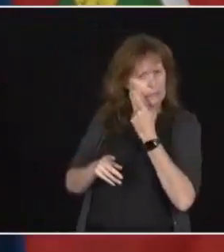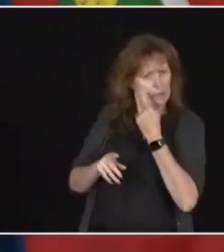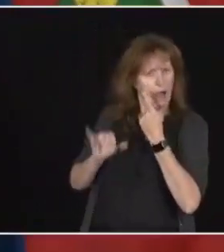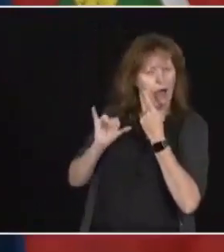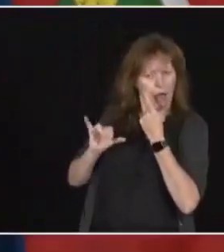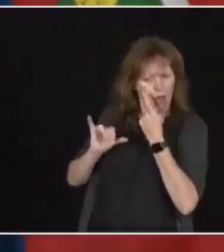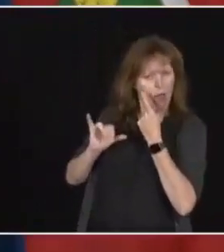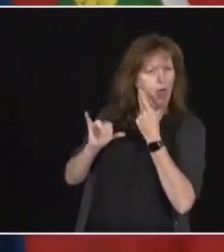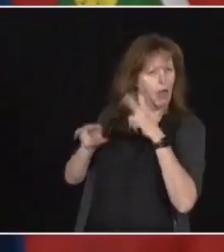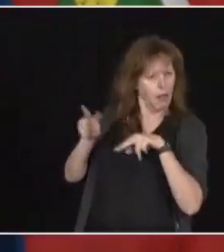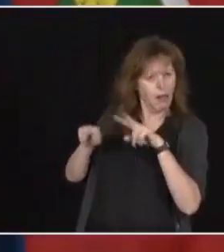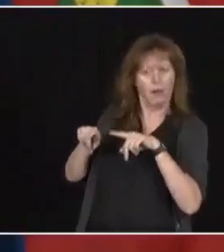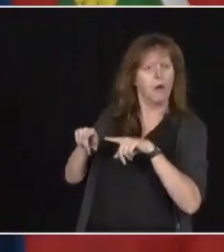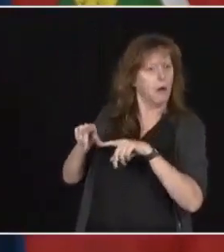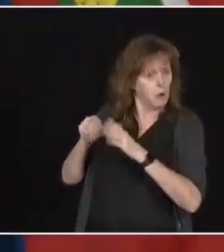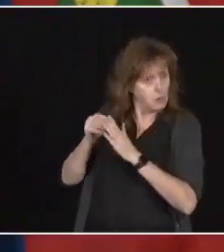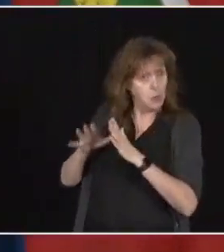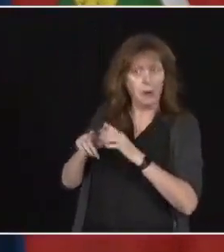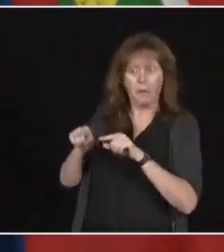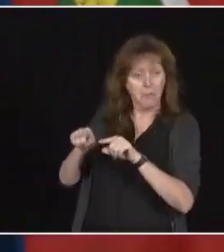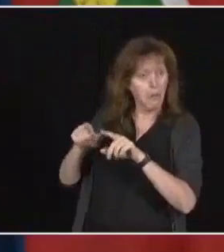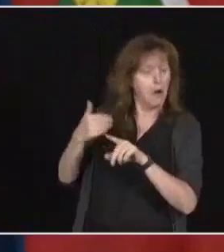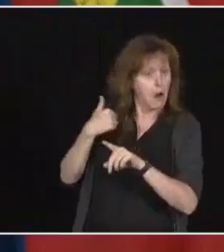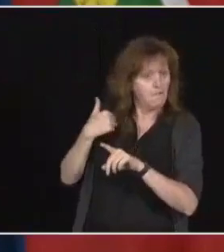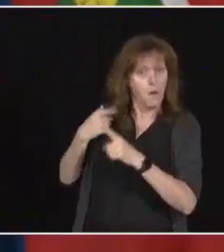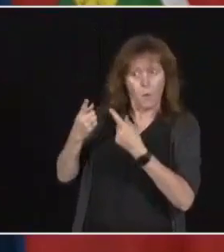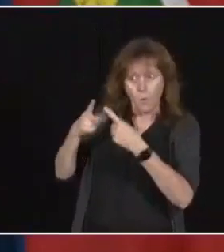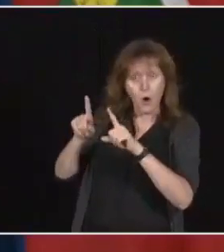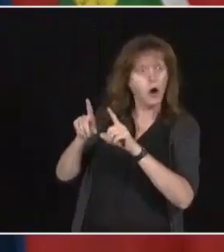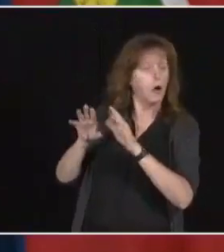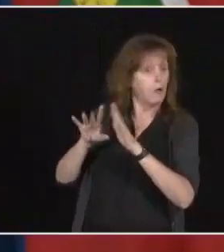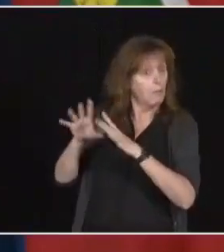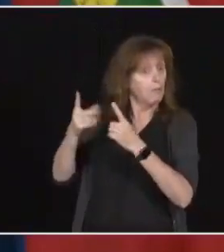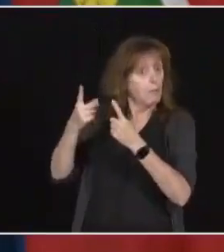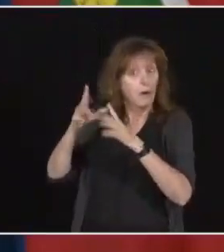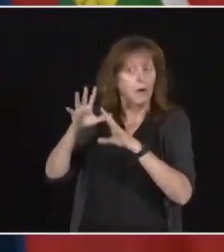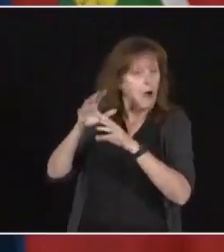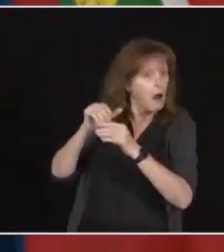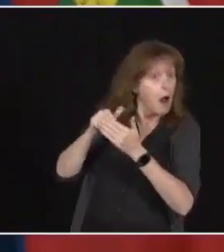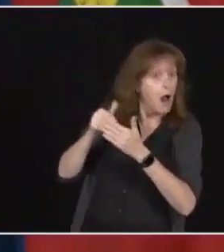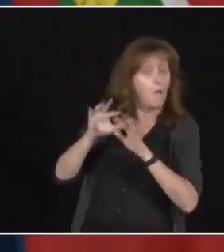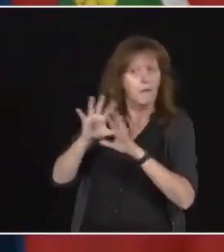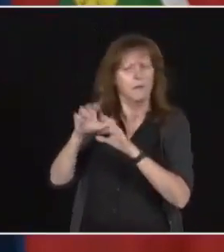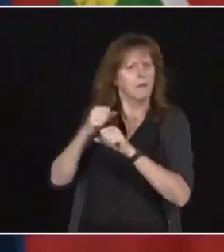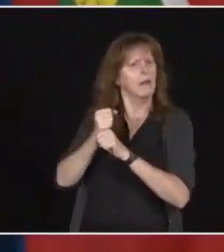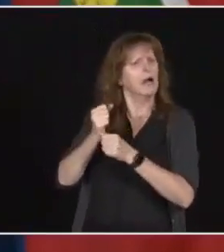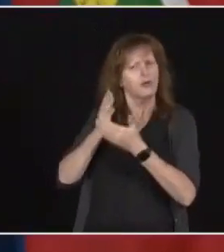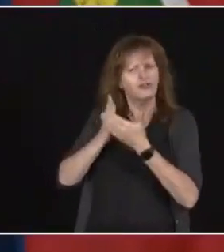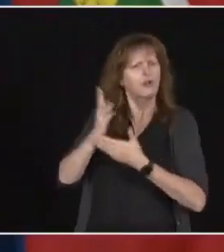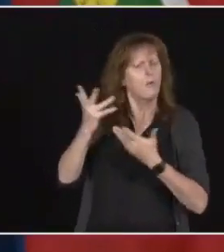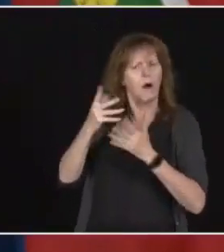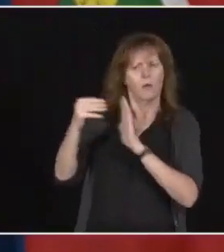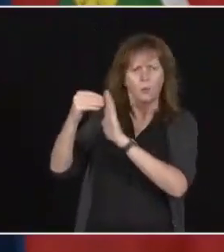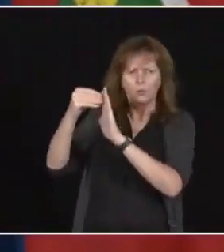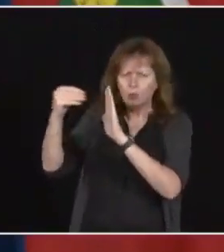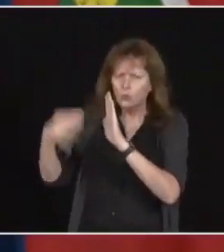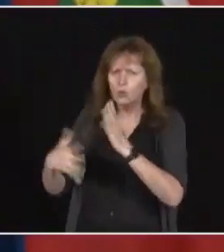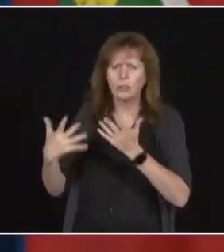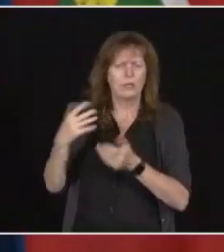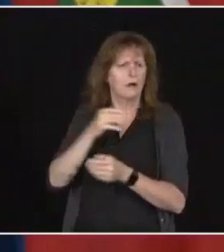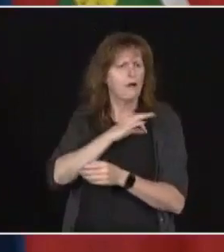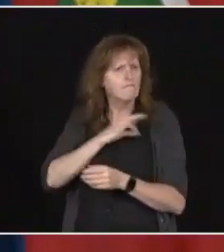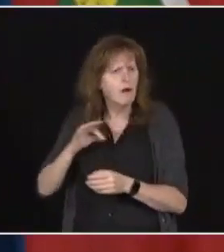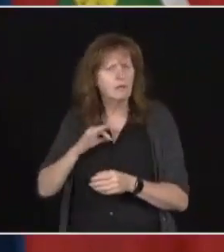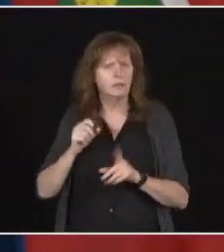on campuses again. And obviously we want to ensure the health and safety of all of our students, our faculty, and our staff that are going